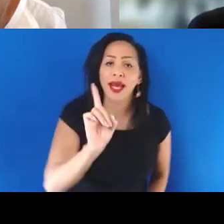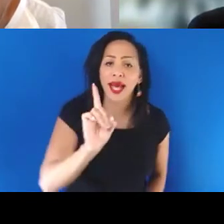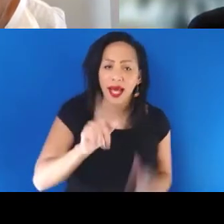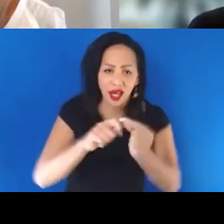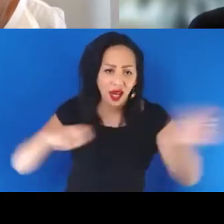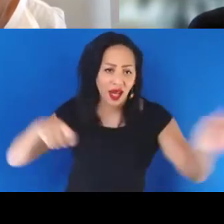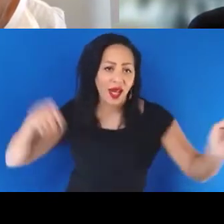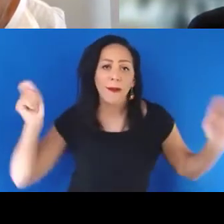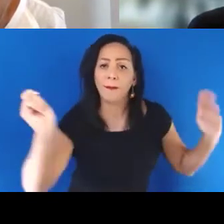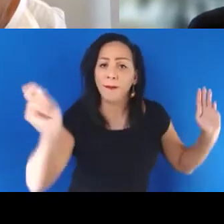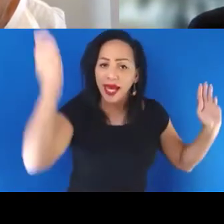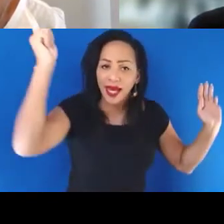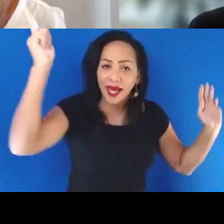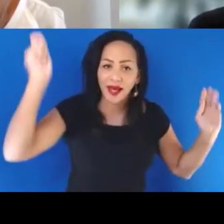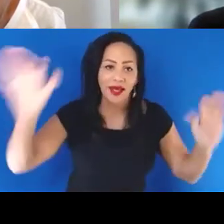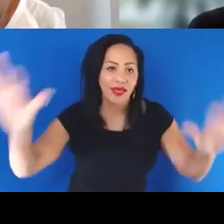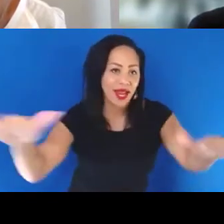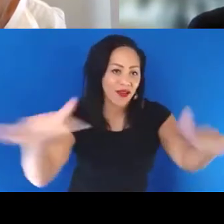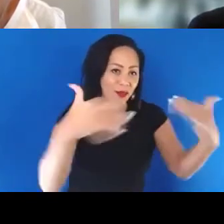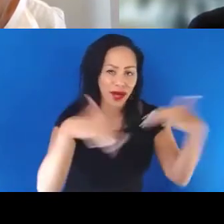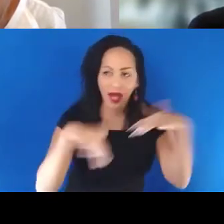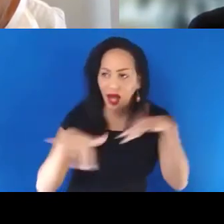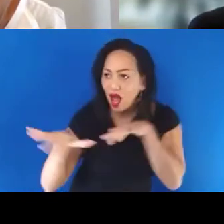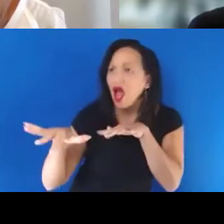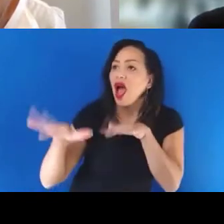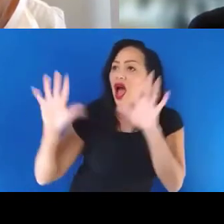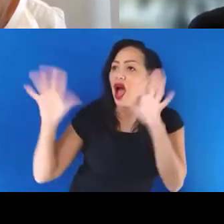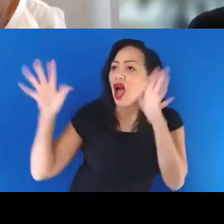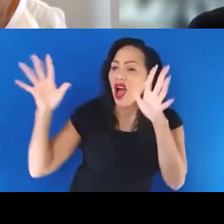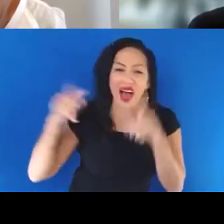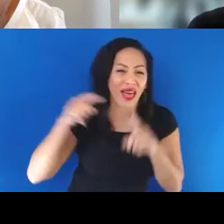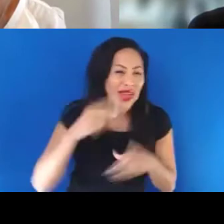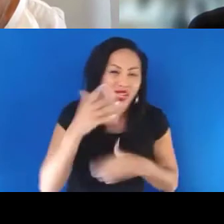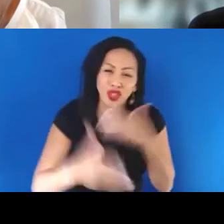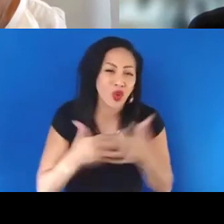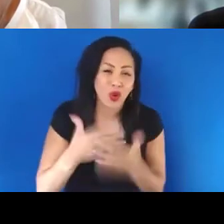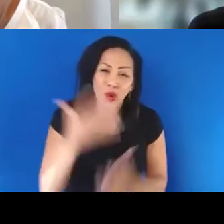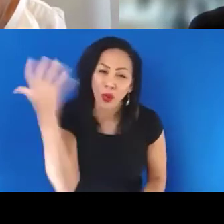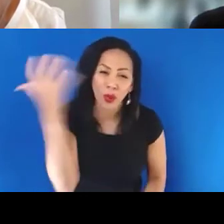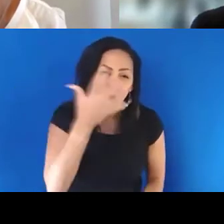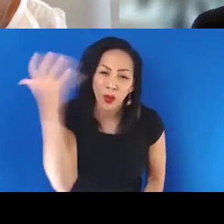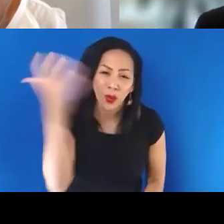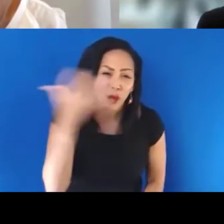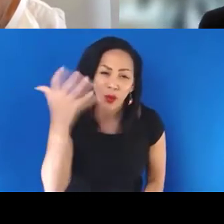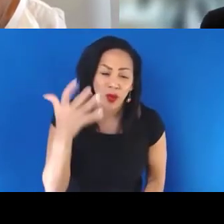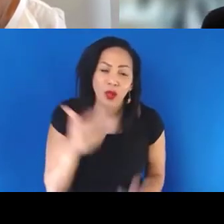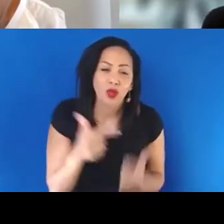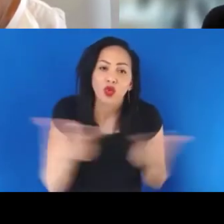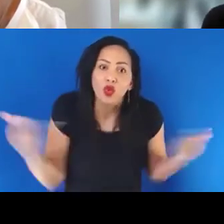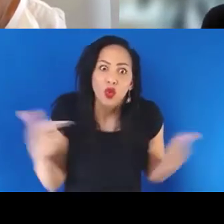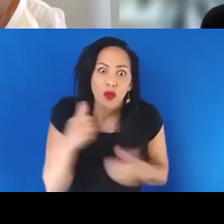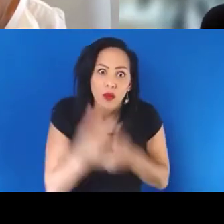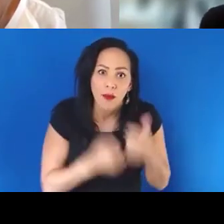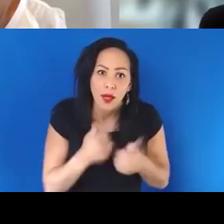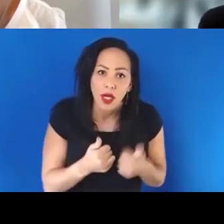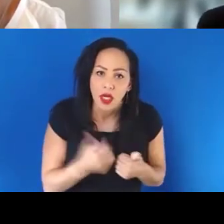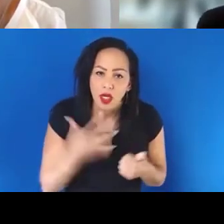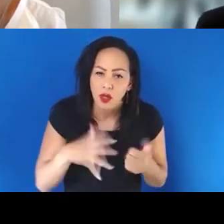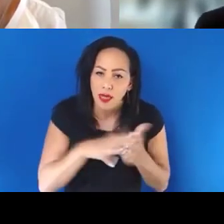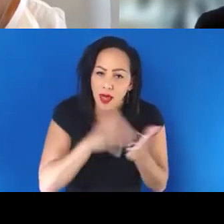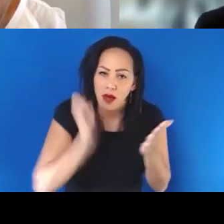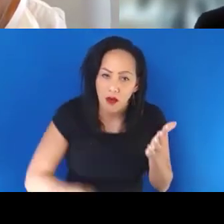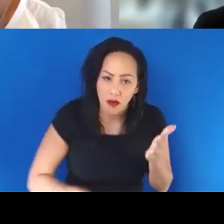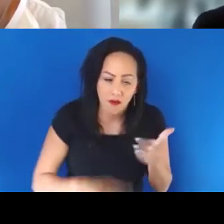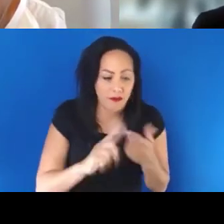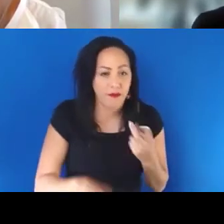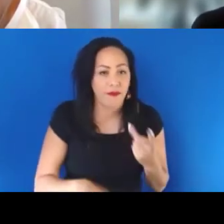donor sort of being glorified is still very rife. Another input went donor messaging that